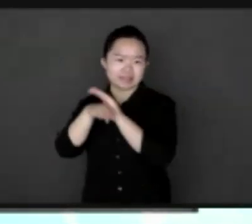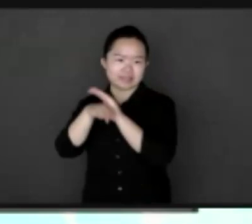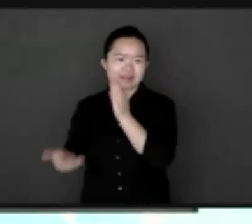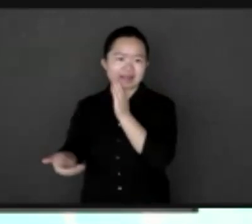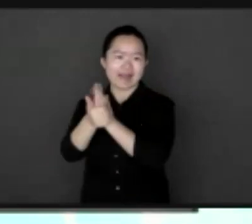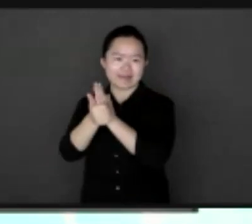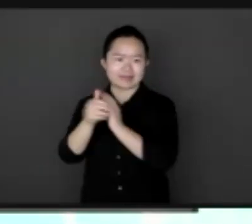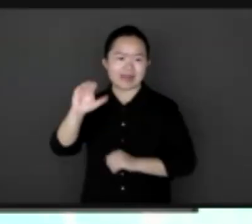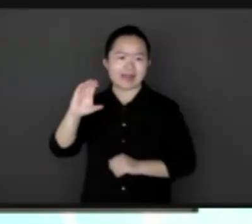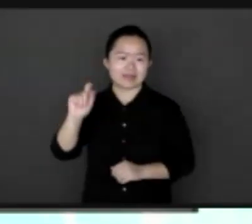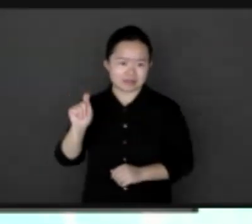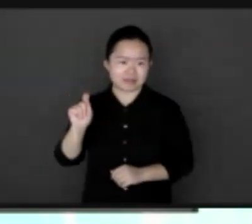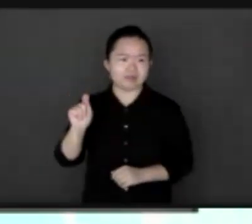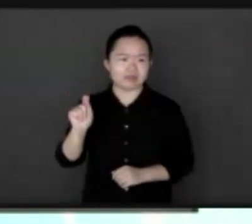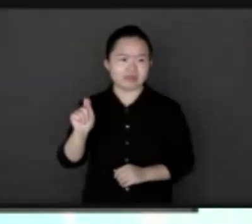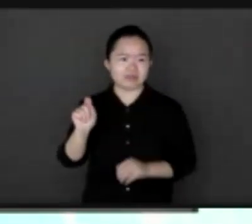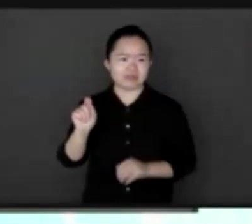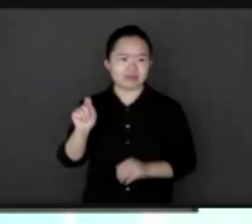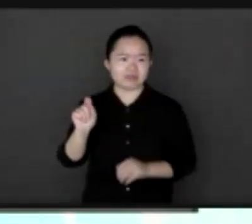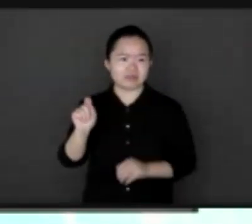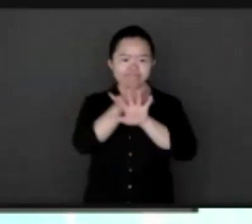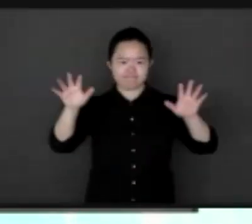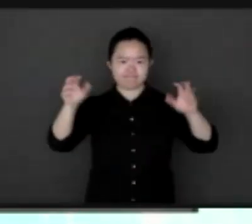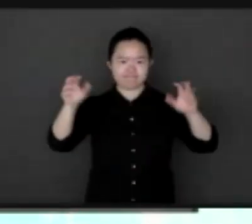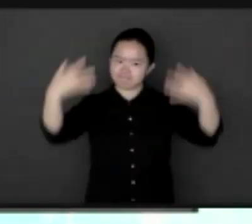apps, and the minimum requirements are